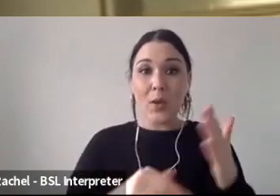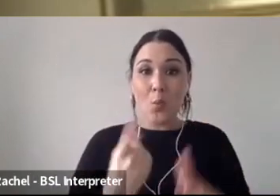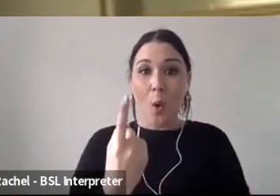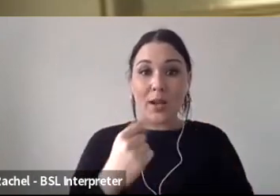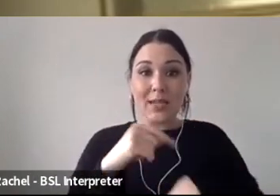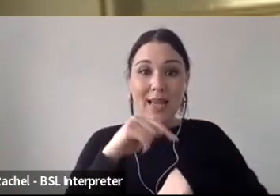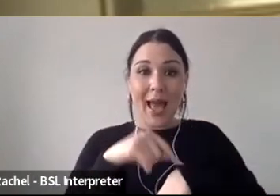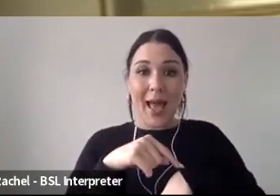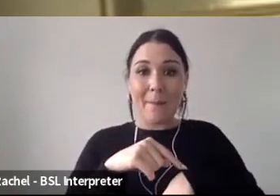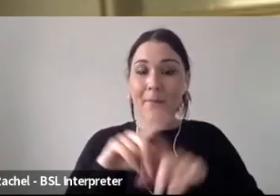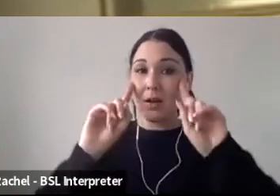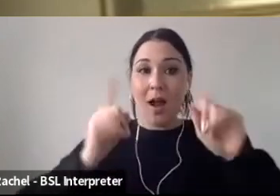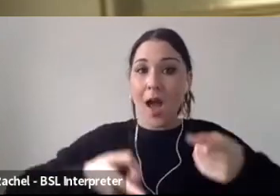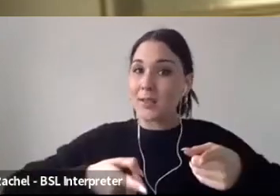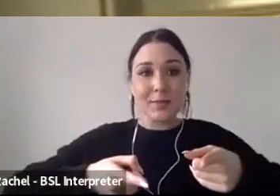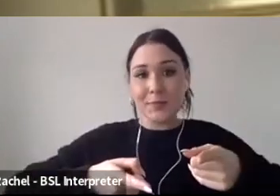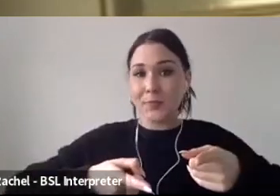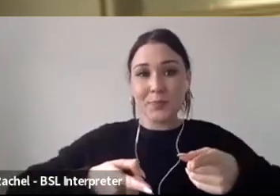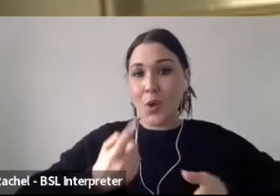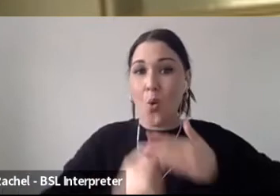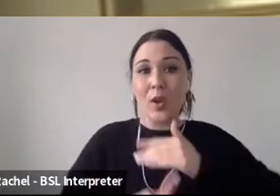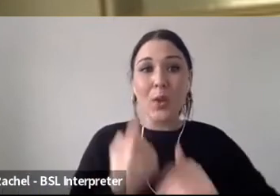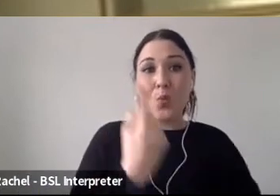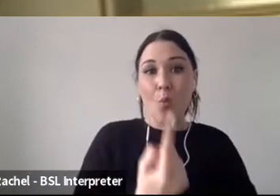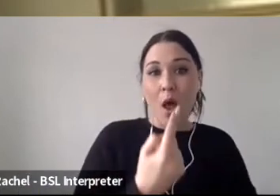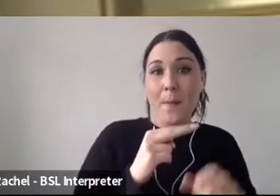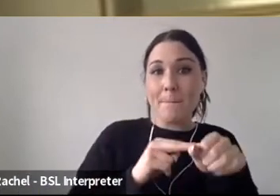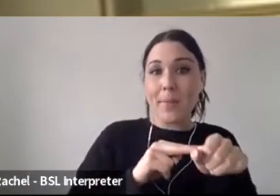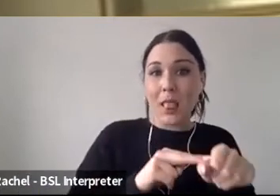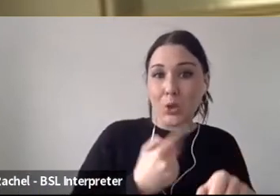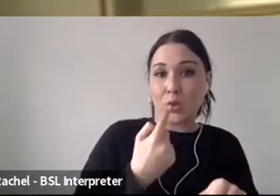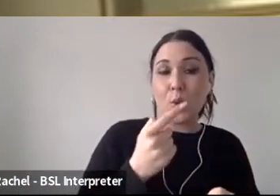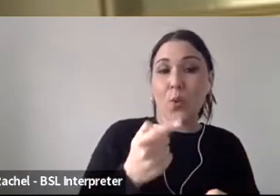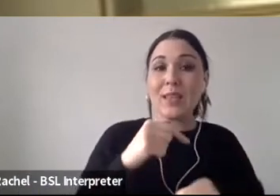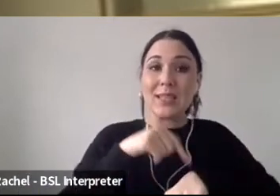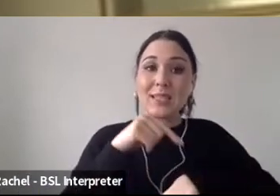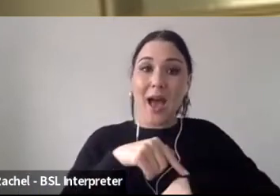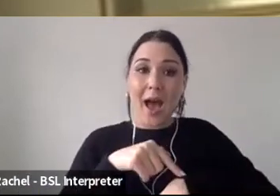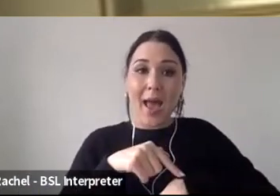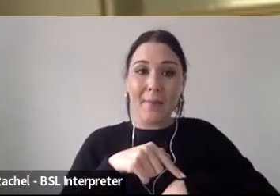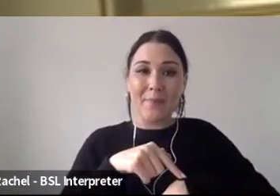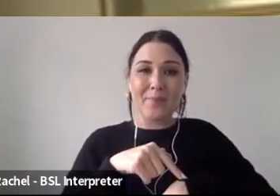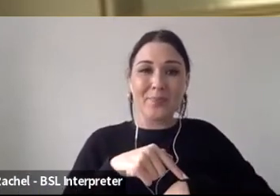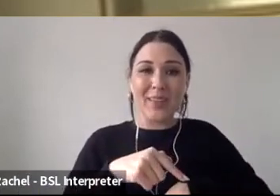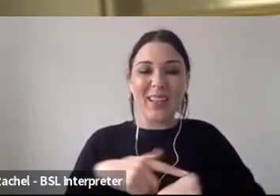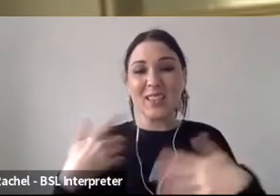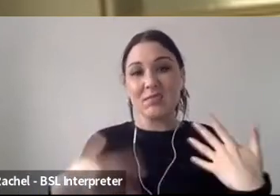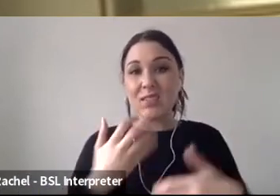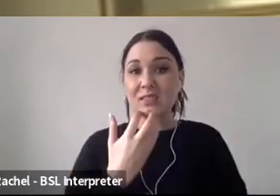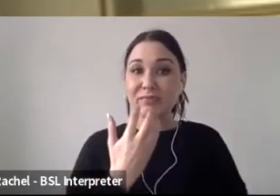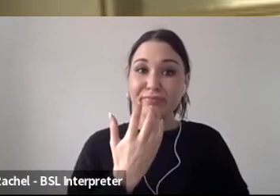Not with hearing aid. You can only connect to one Bluetooth device at a time. It's a bit of a pain, but you have